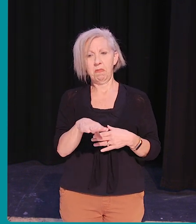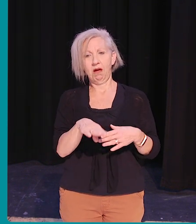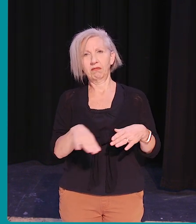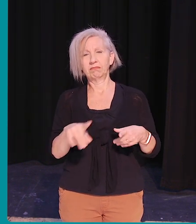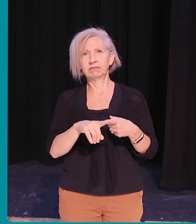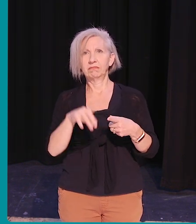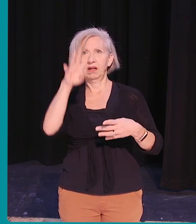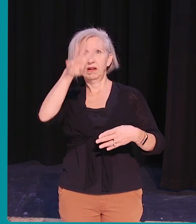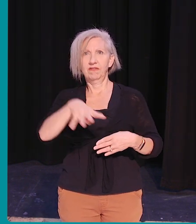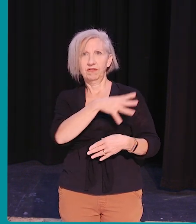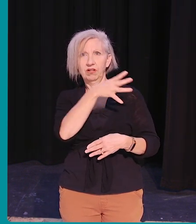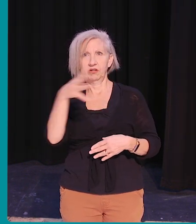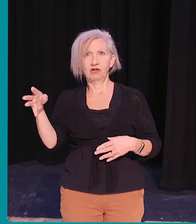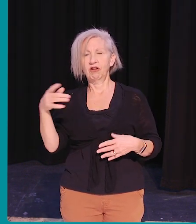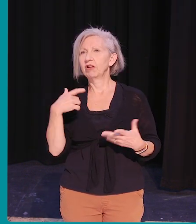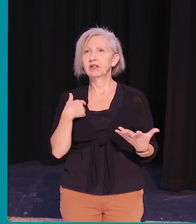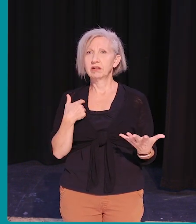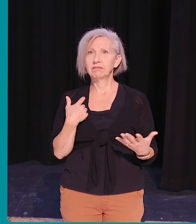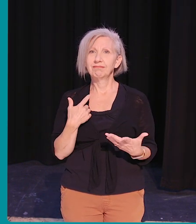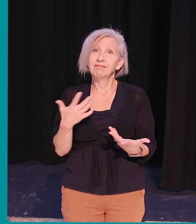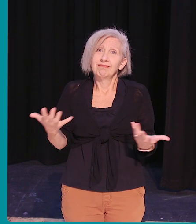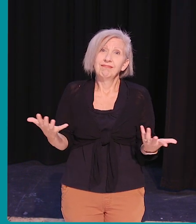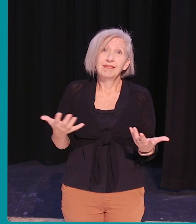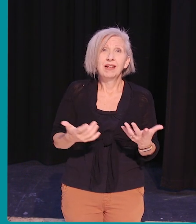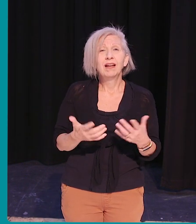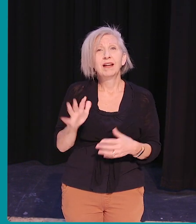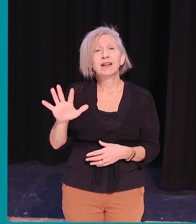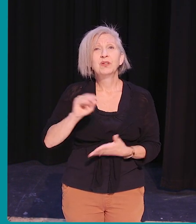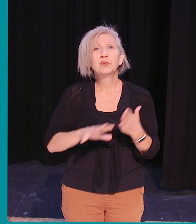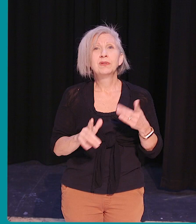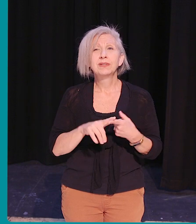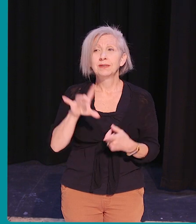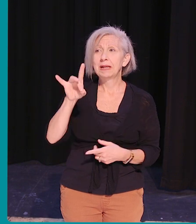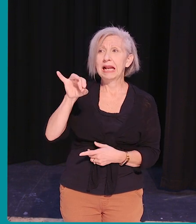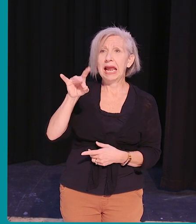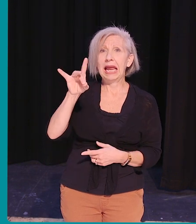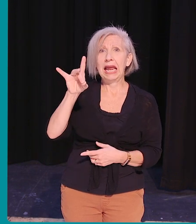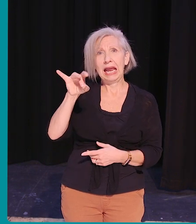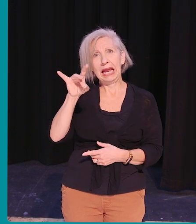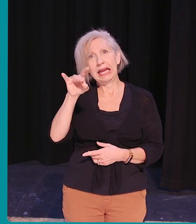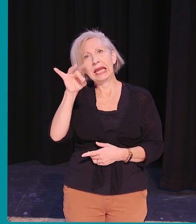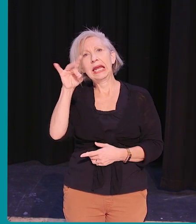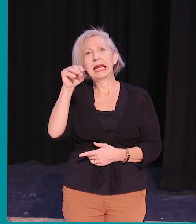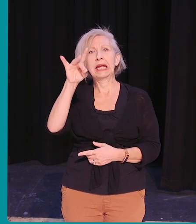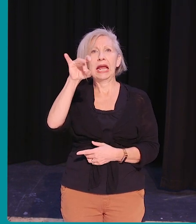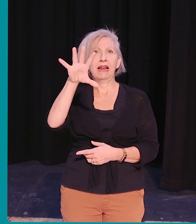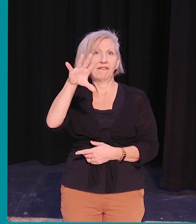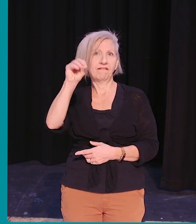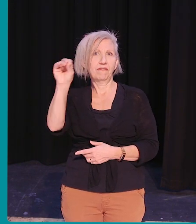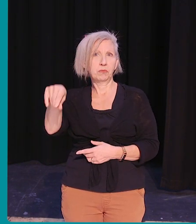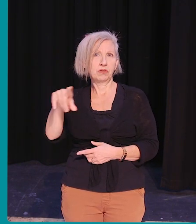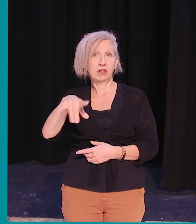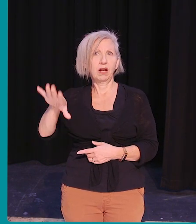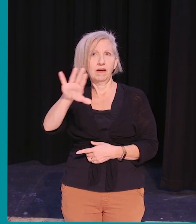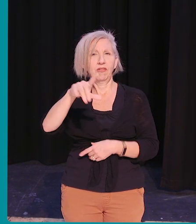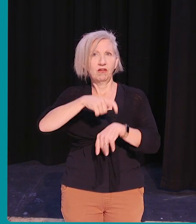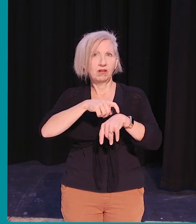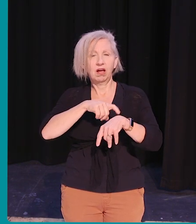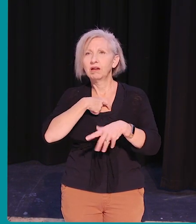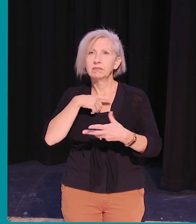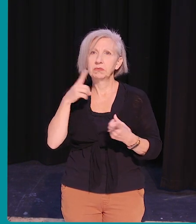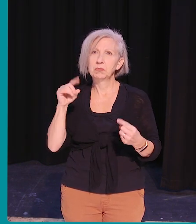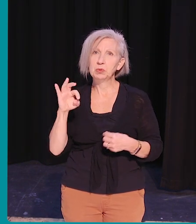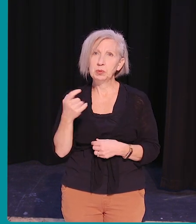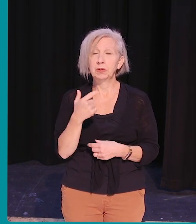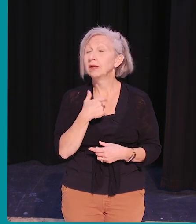stuff that kids spend 80 to 85% of their classroom work on. Doesn't exactly make them competitive for the global economy, doesn't exactly make